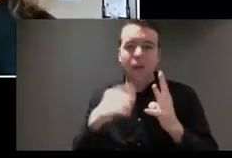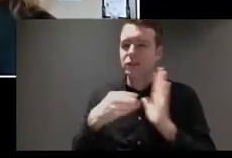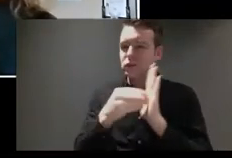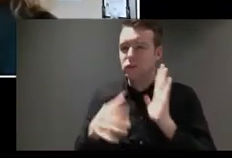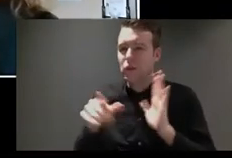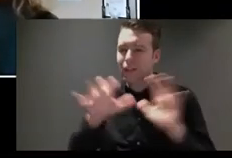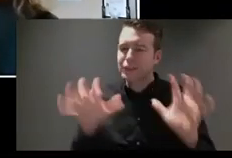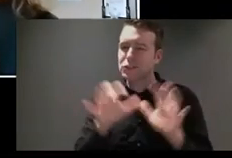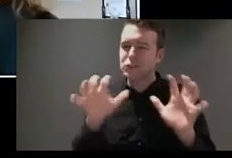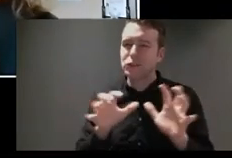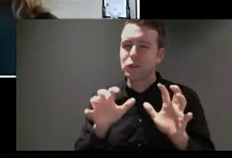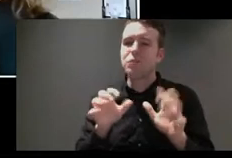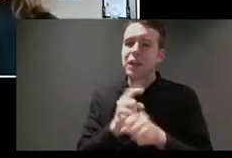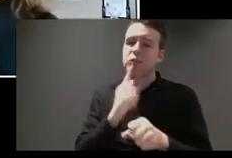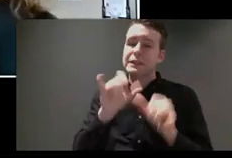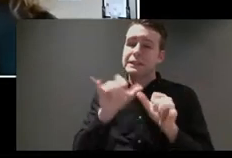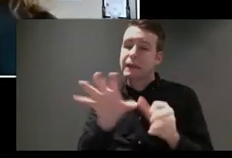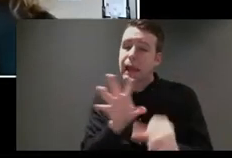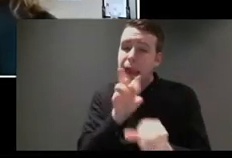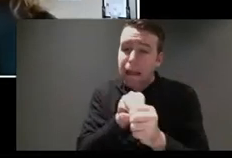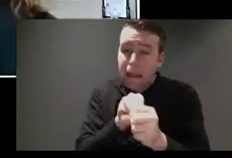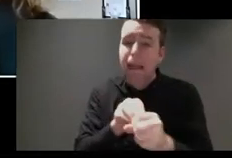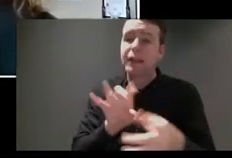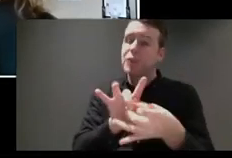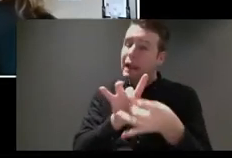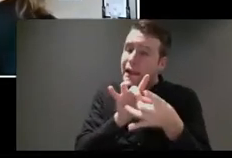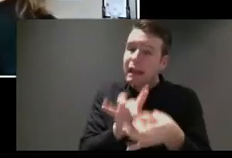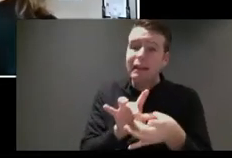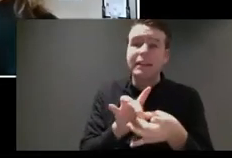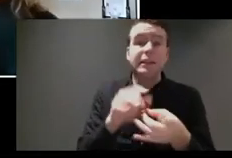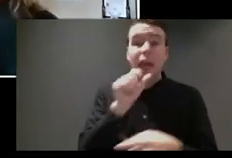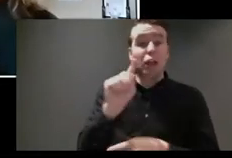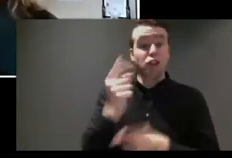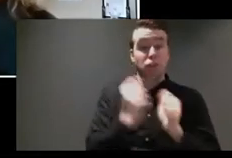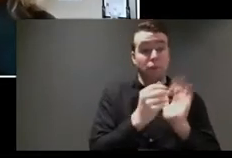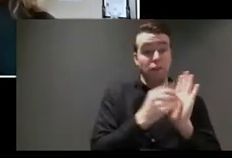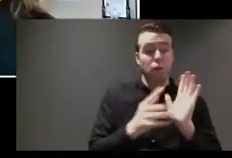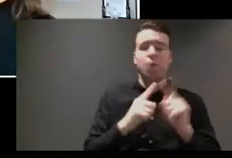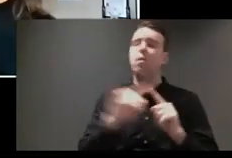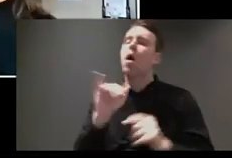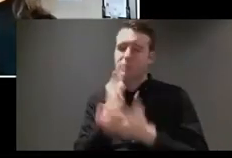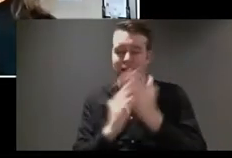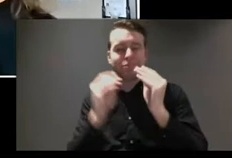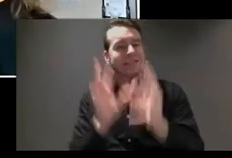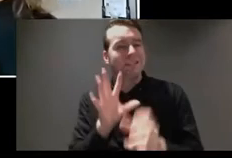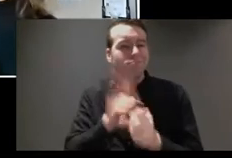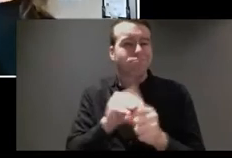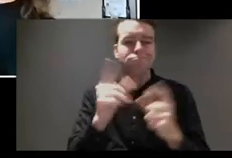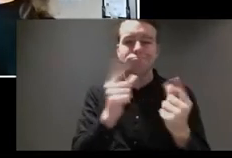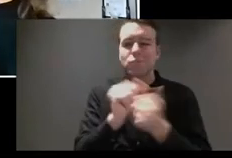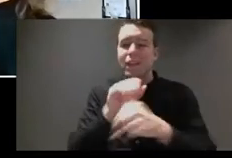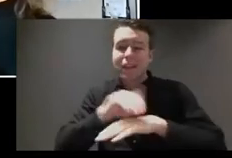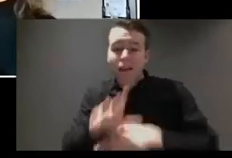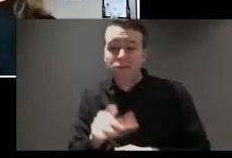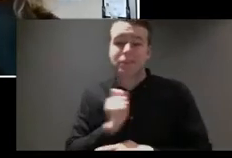been doing to stay engaged and connected. And it's not just what our students are doing, but it's also what our teachers and counselors and staff